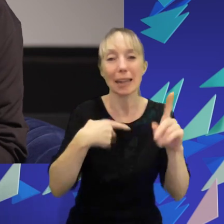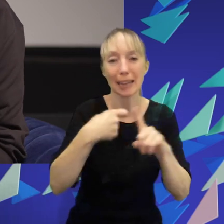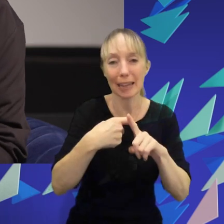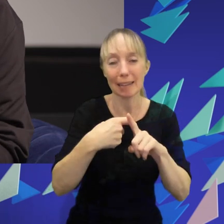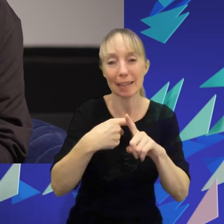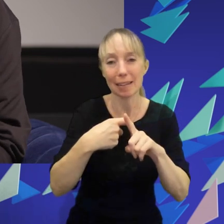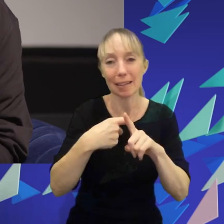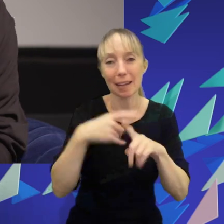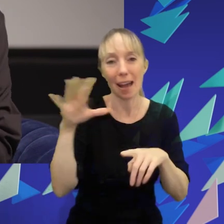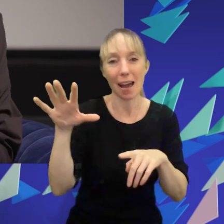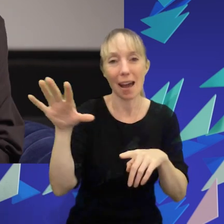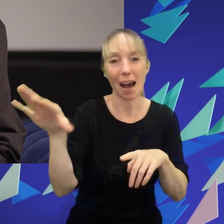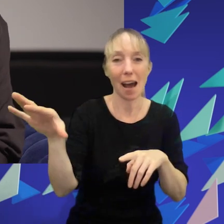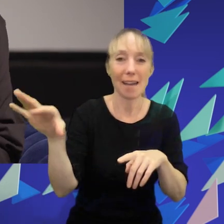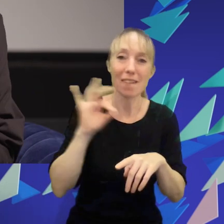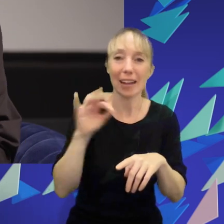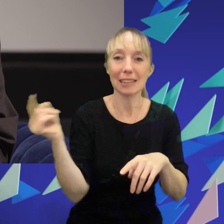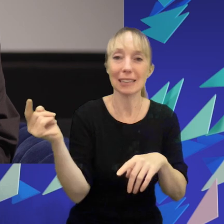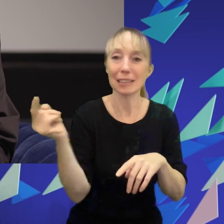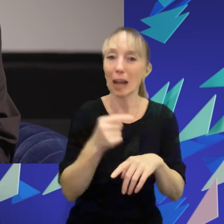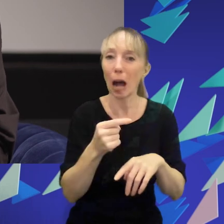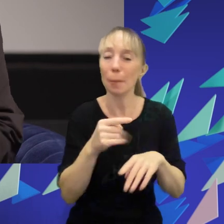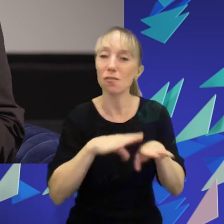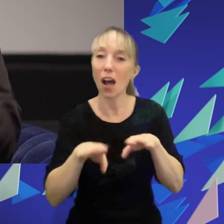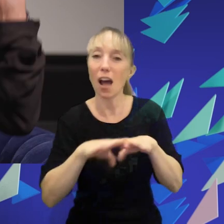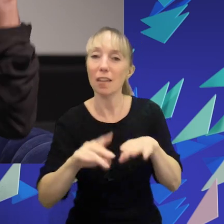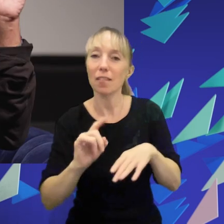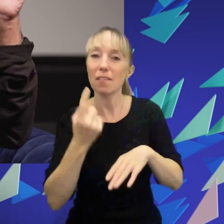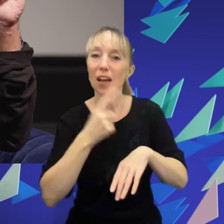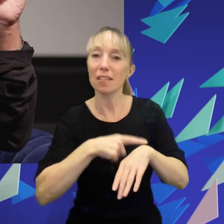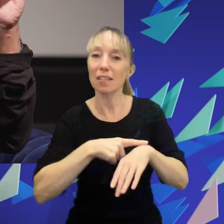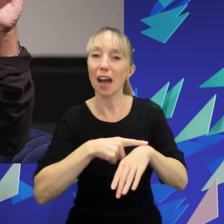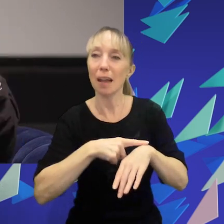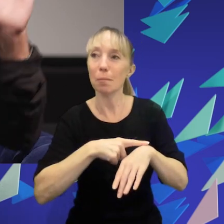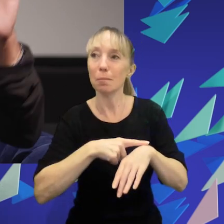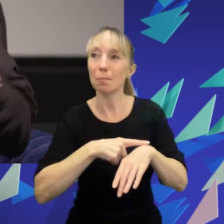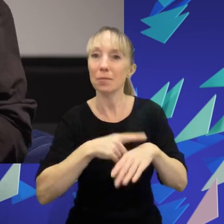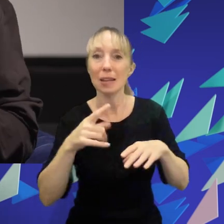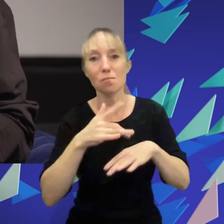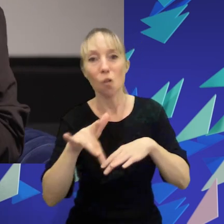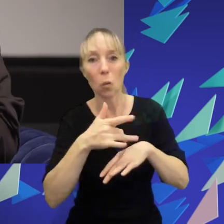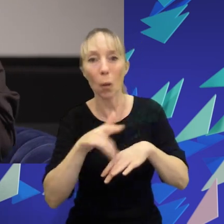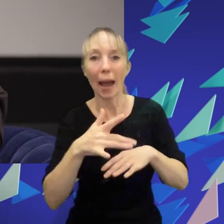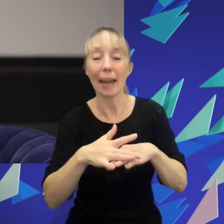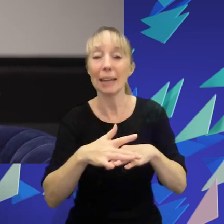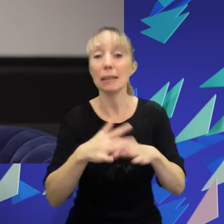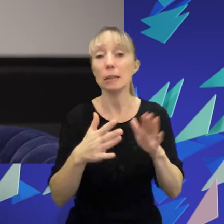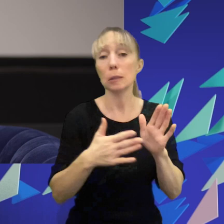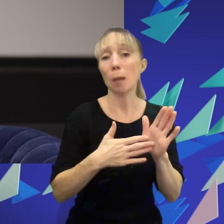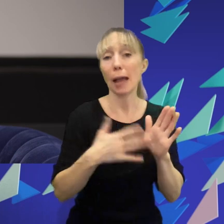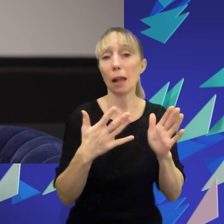Keaton invited him to rehearse the first time in Broadway. And Michael, as the director from Hollywood, you